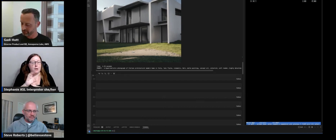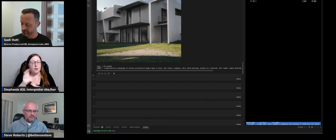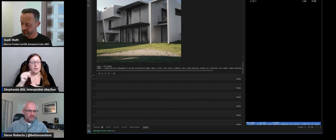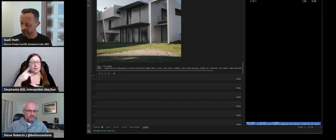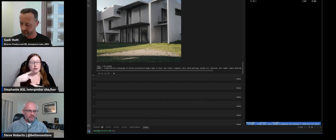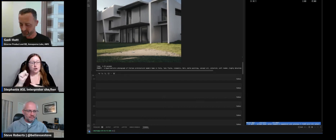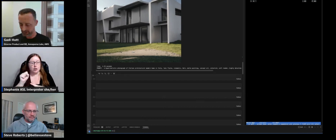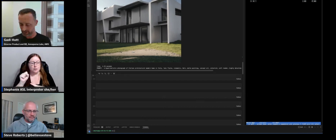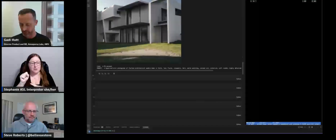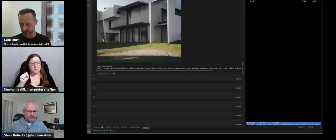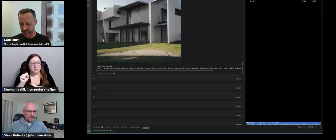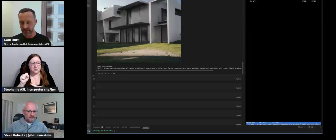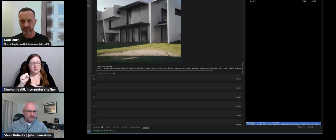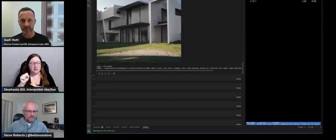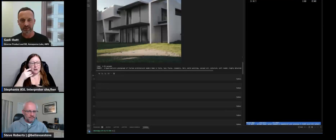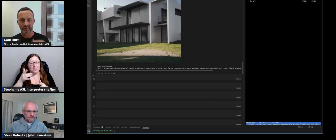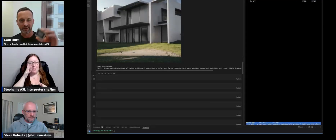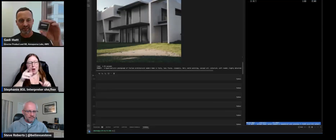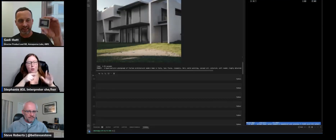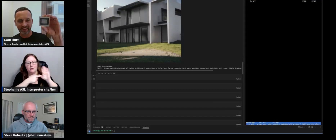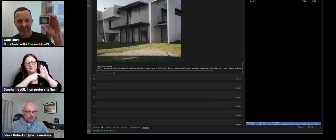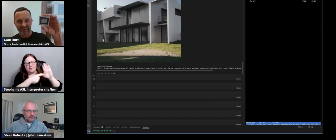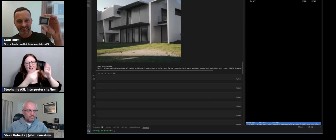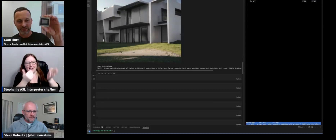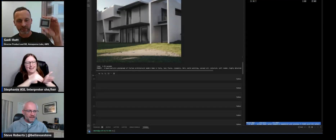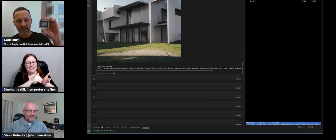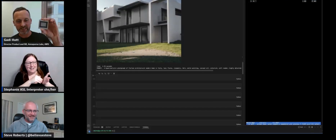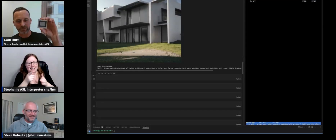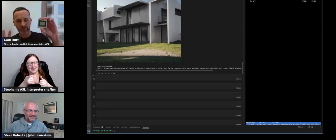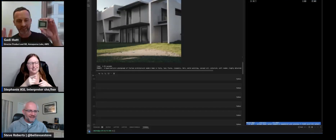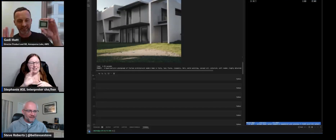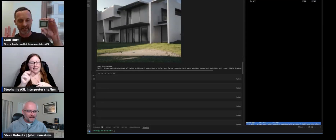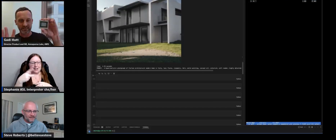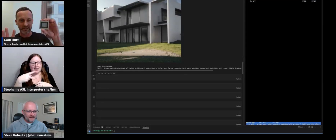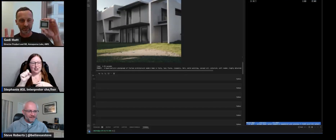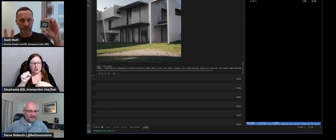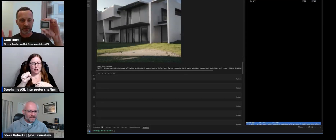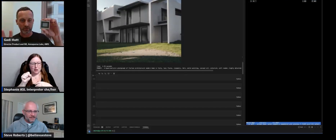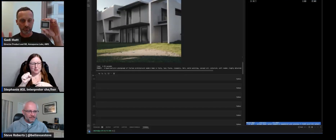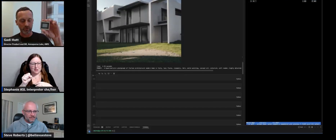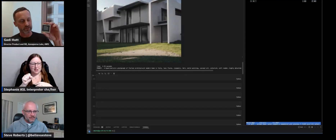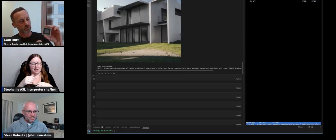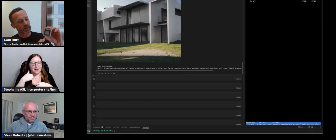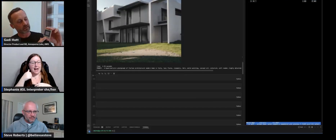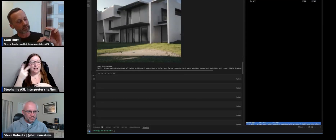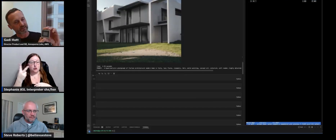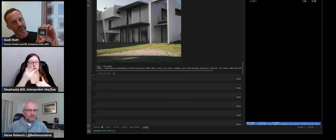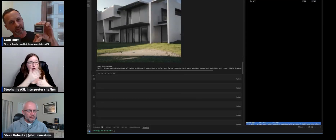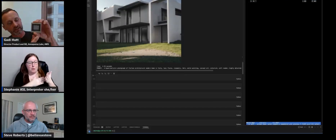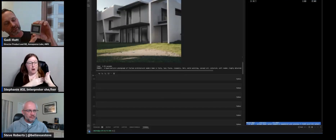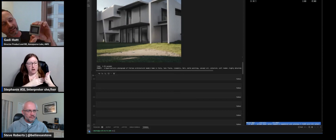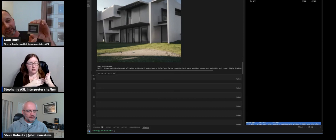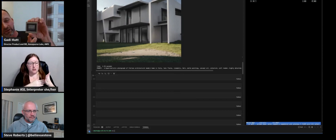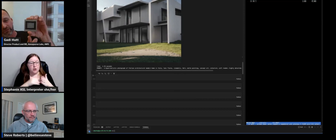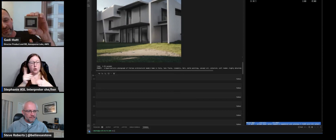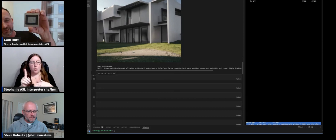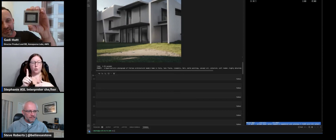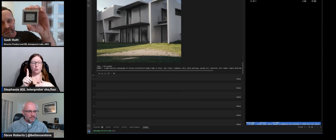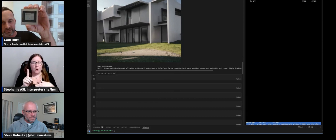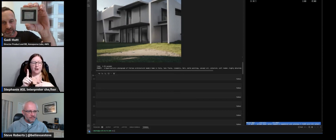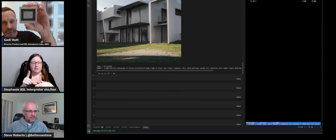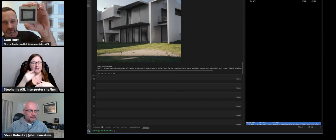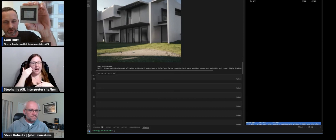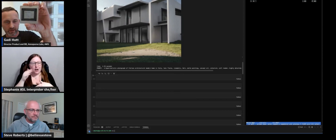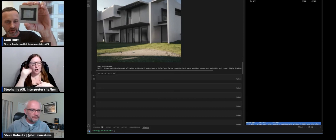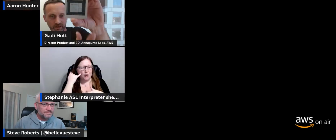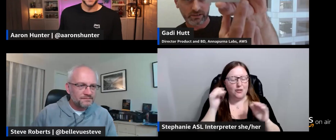chips. Maybe I'll bring this back again. The chip has two main components. One, it's very hard. I don't know if it's